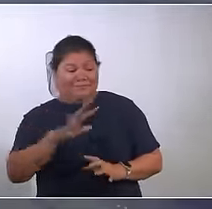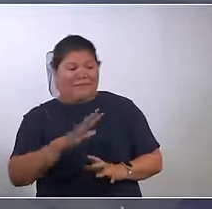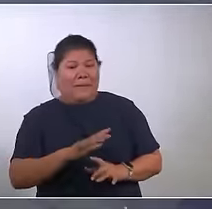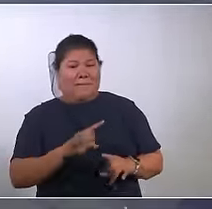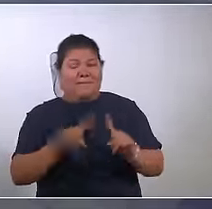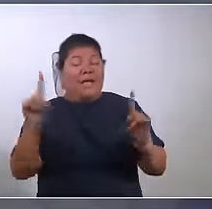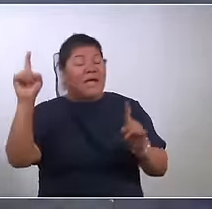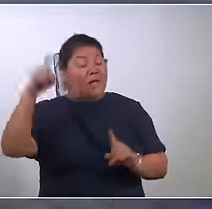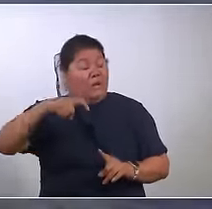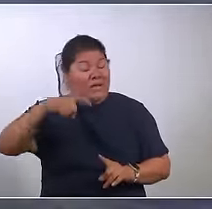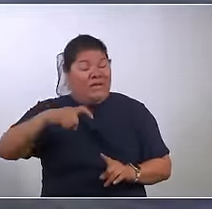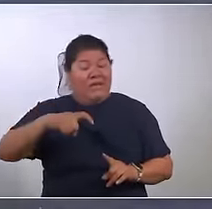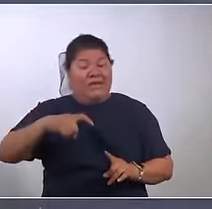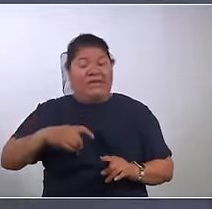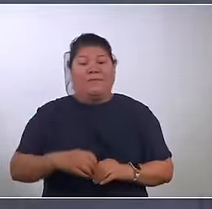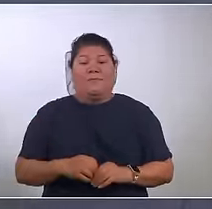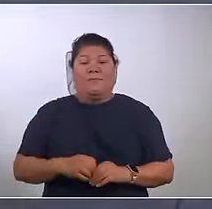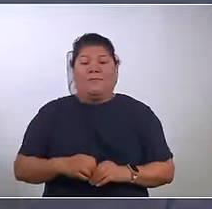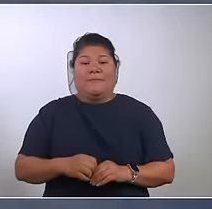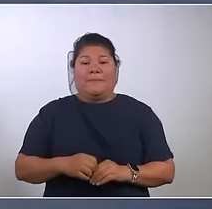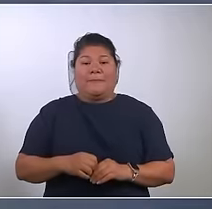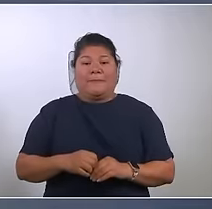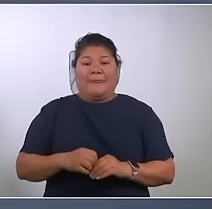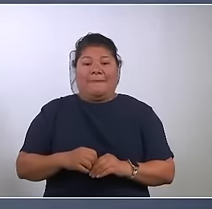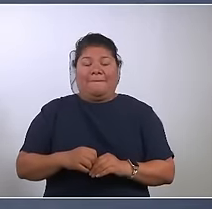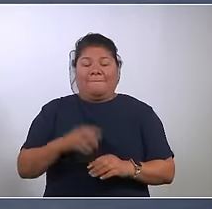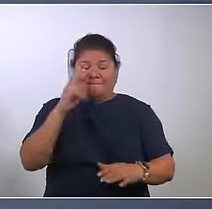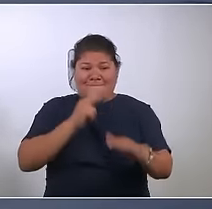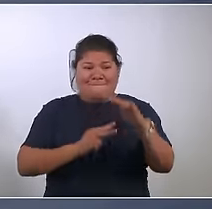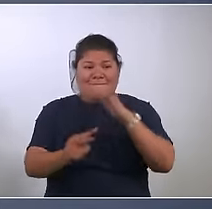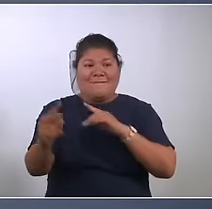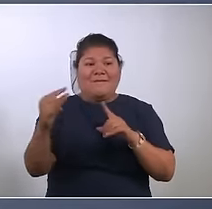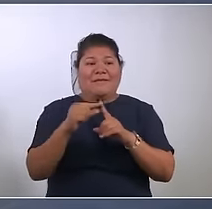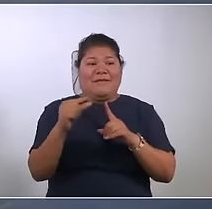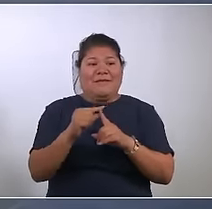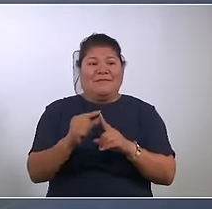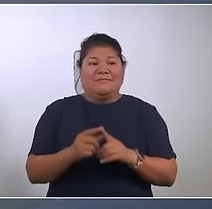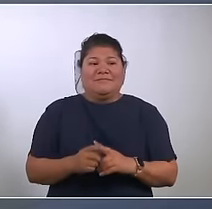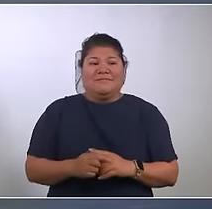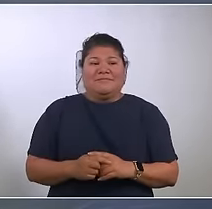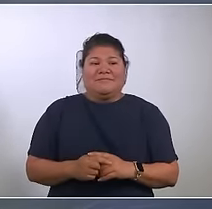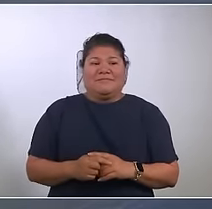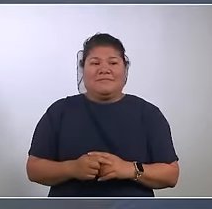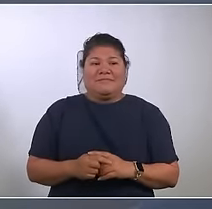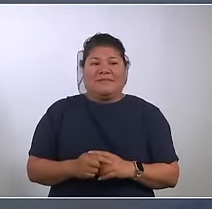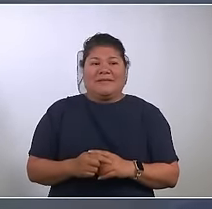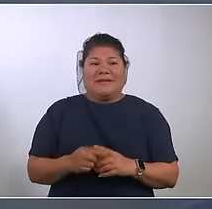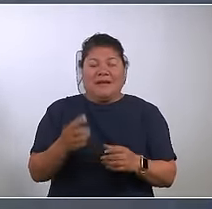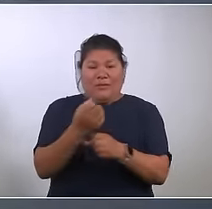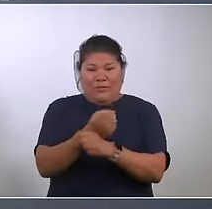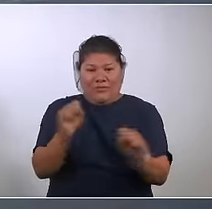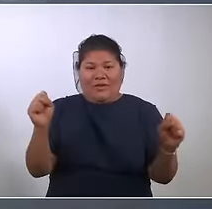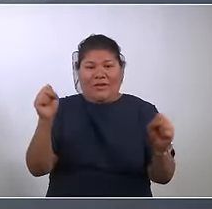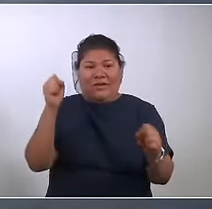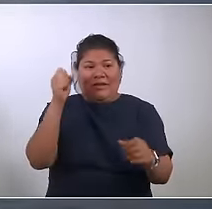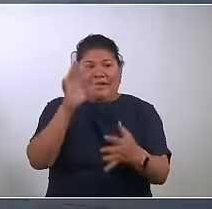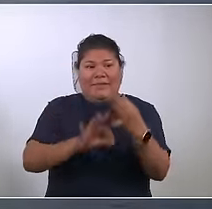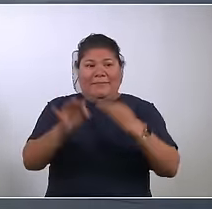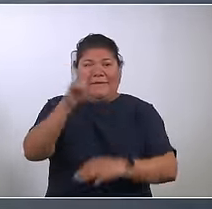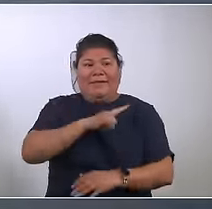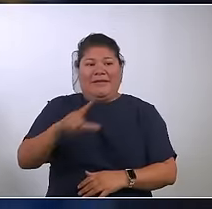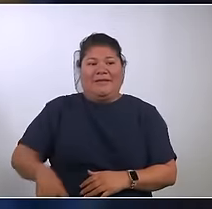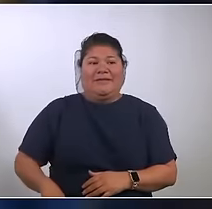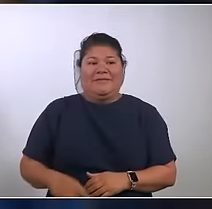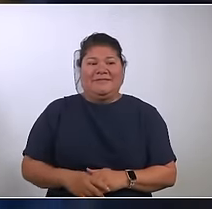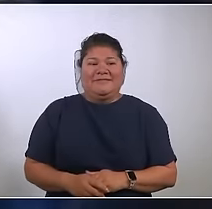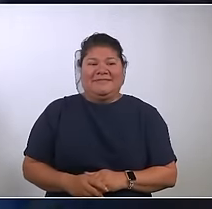What we need. Lo que necesitamos. Is to speak a prophetic word. Es hablar palabra that profética. That will release the spirit of the Lord.